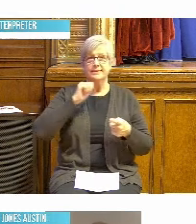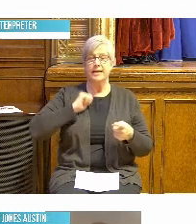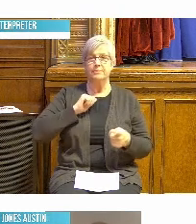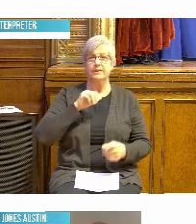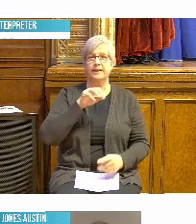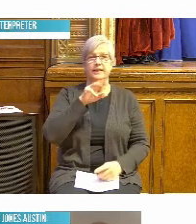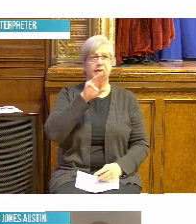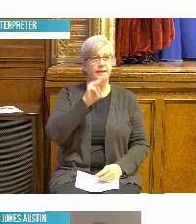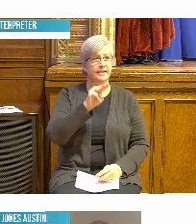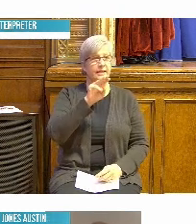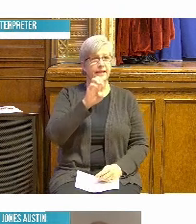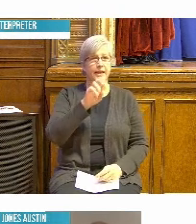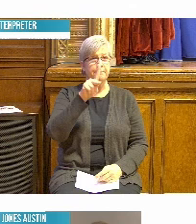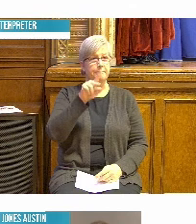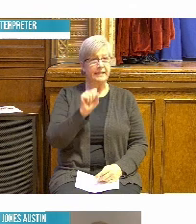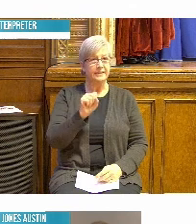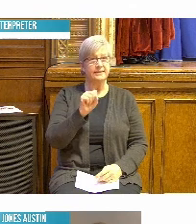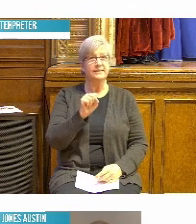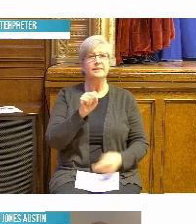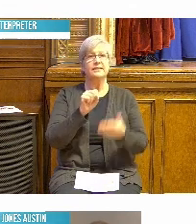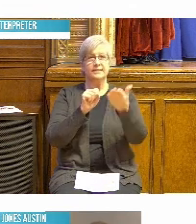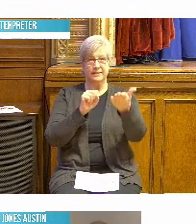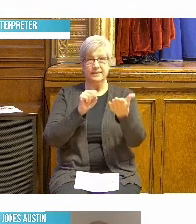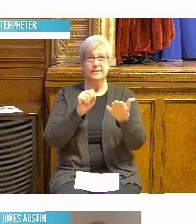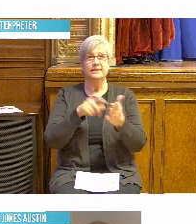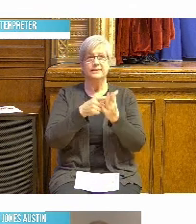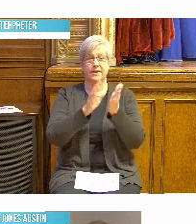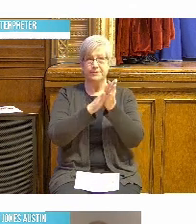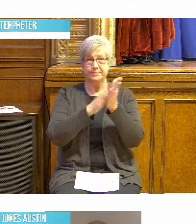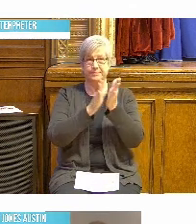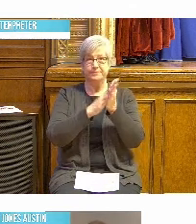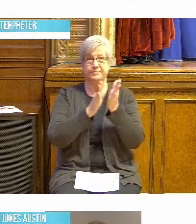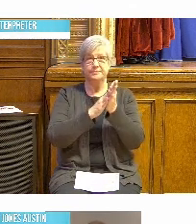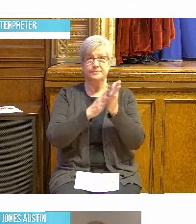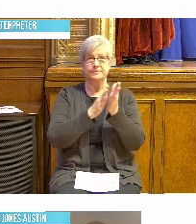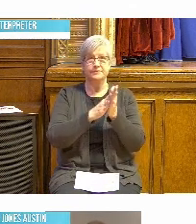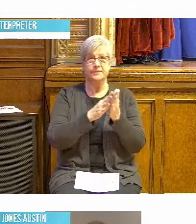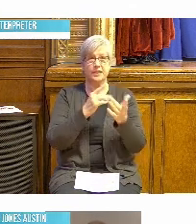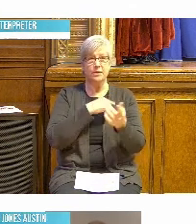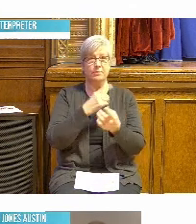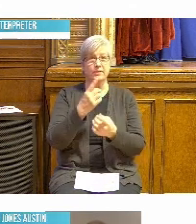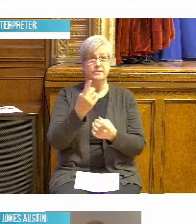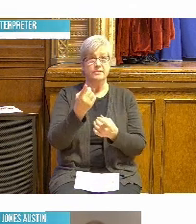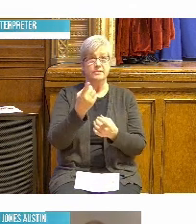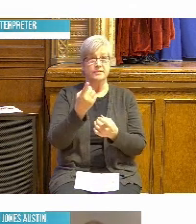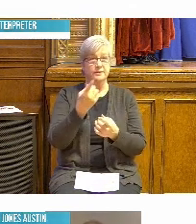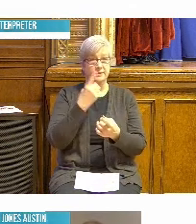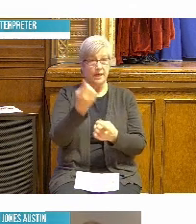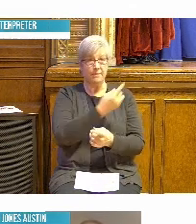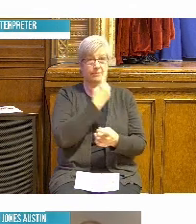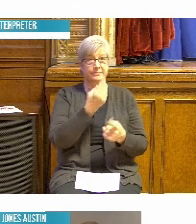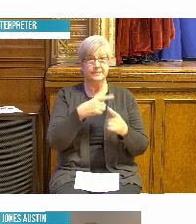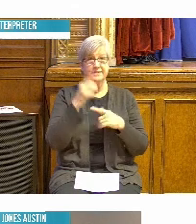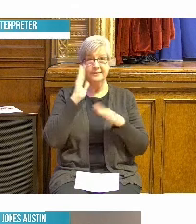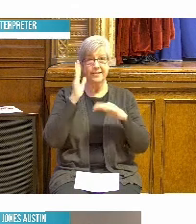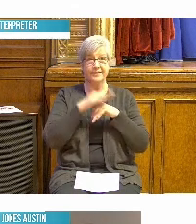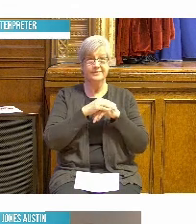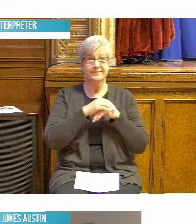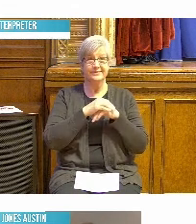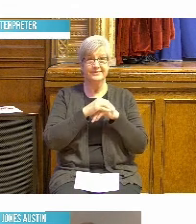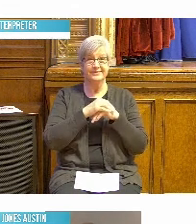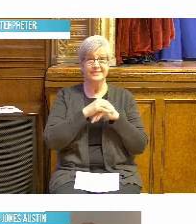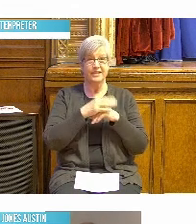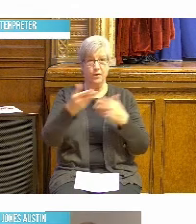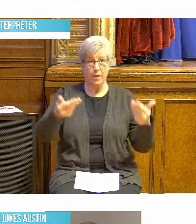Damon Meeks with us today, and we would like to bring him to the podium if he wanted to bring greetings. You wanted to bring greetings?